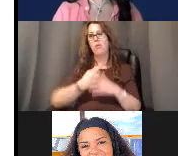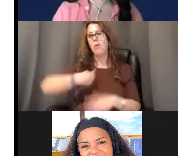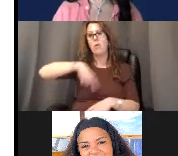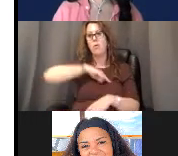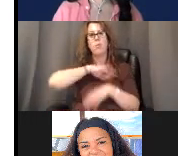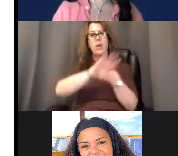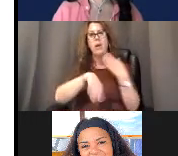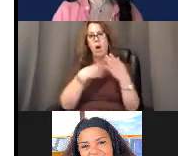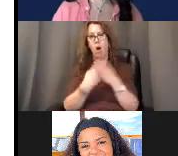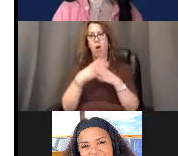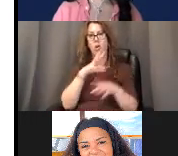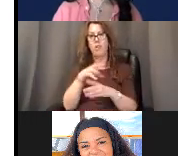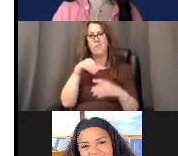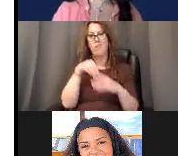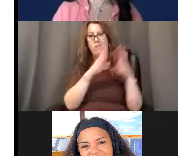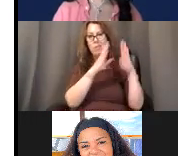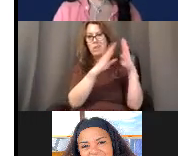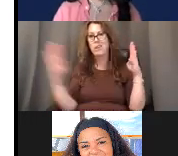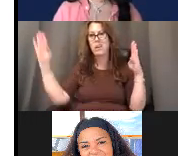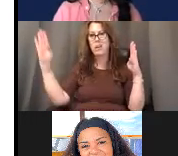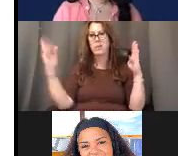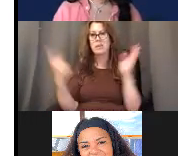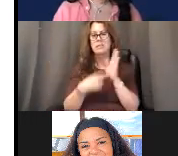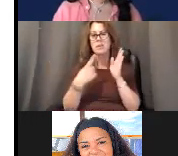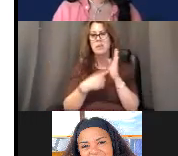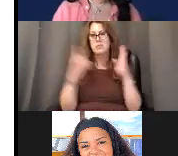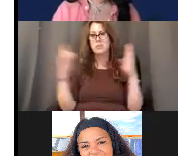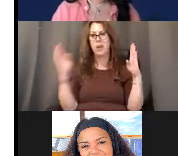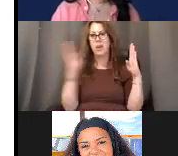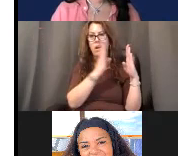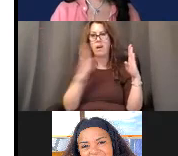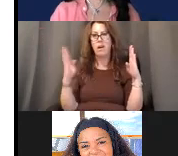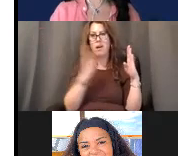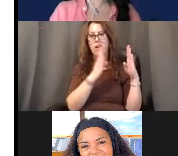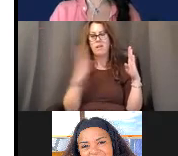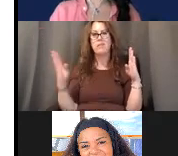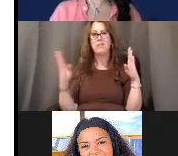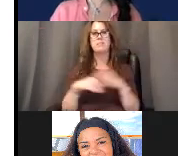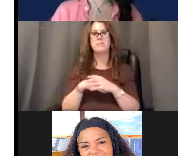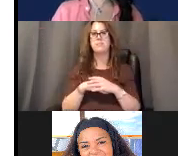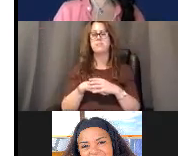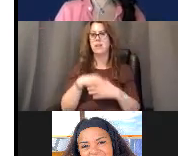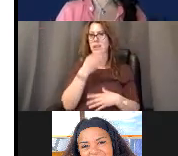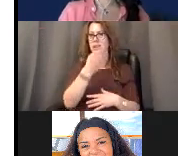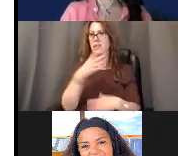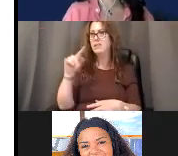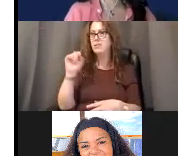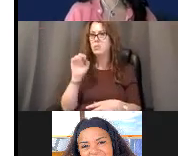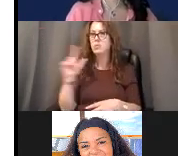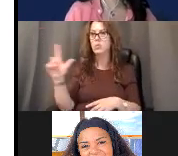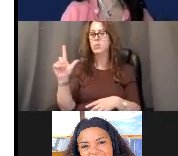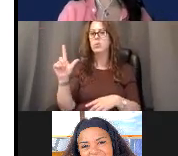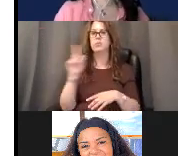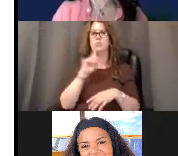move depending on the day and the situation. But we think this tool is really instructive to help us begin to have conversations and